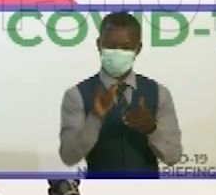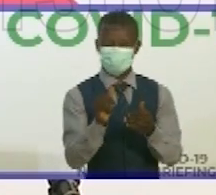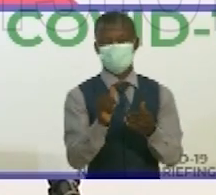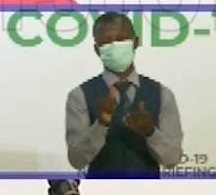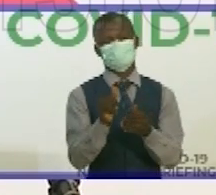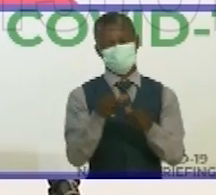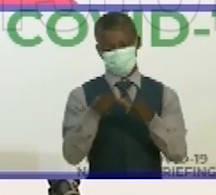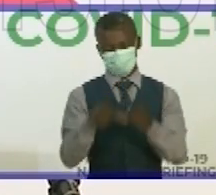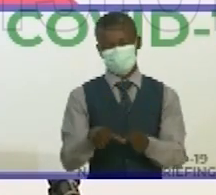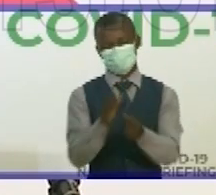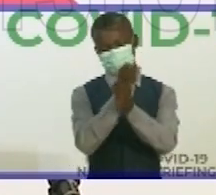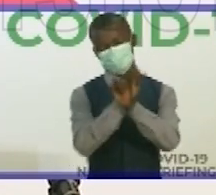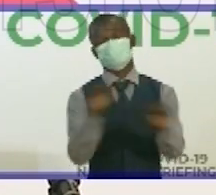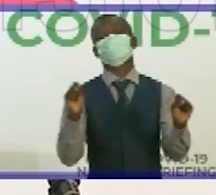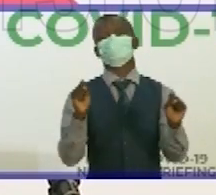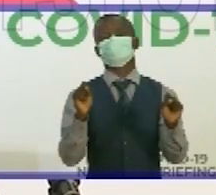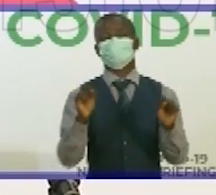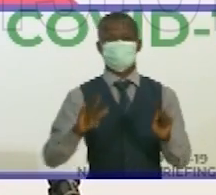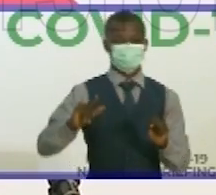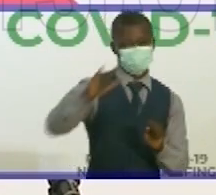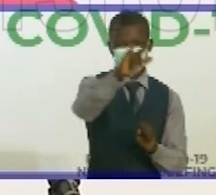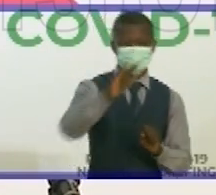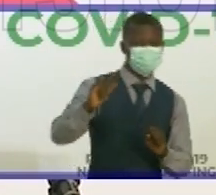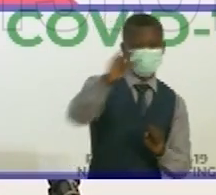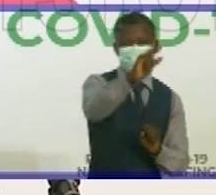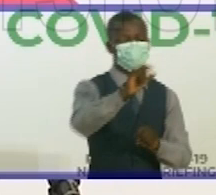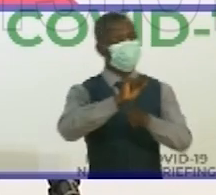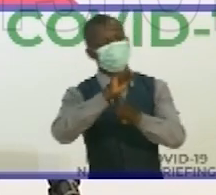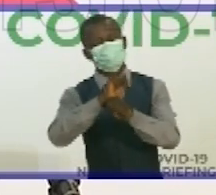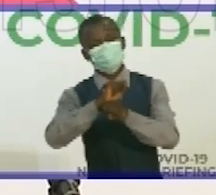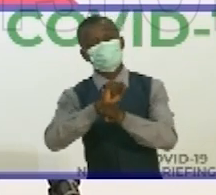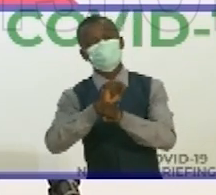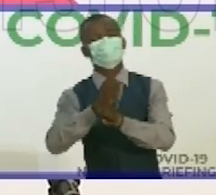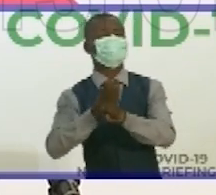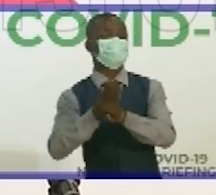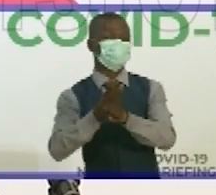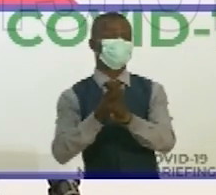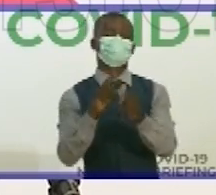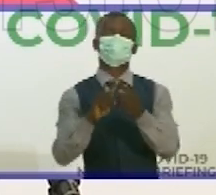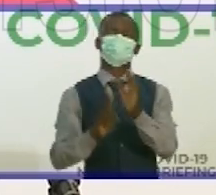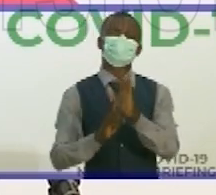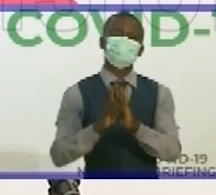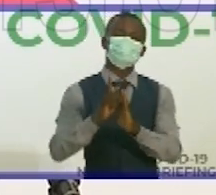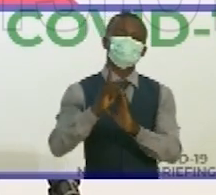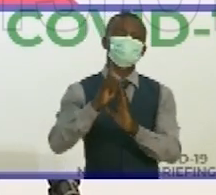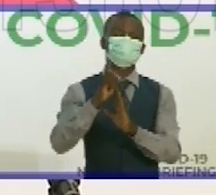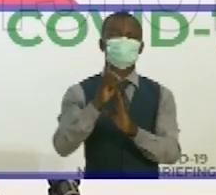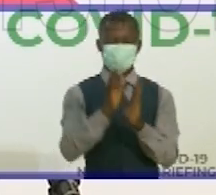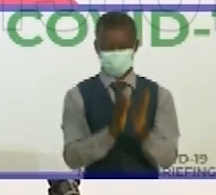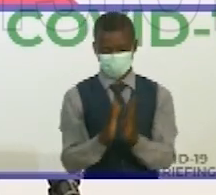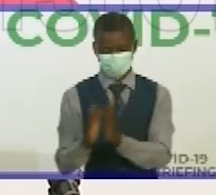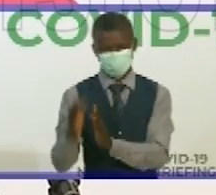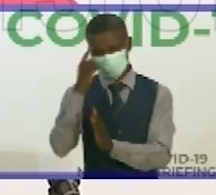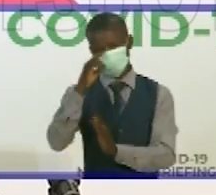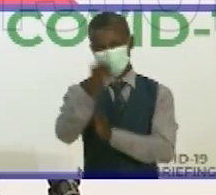aviation sector has been working assiduously to develop the protocols for the resumption of international air